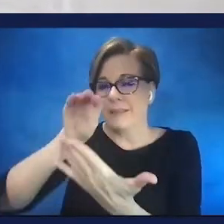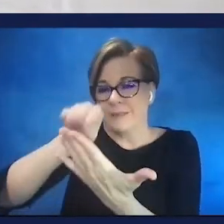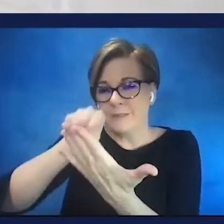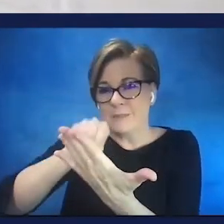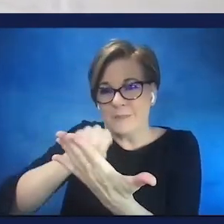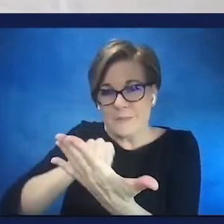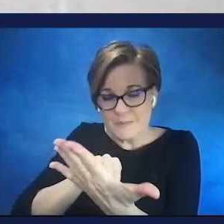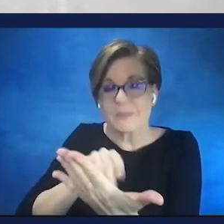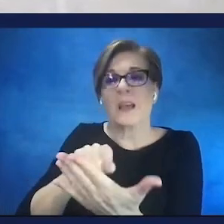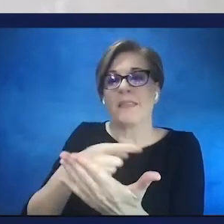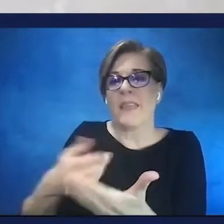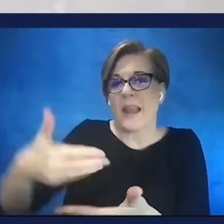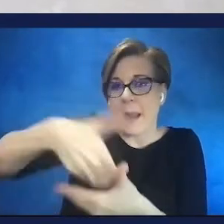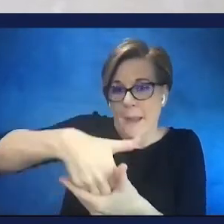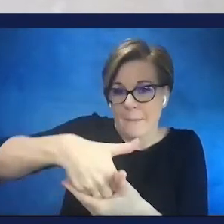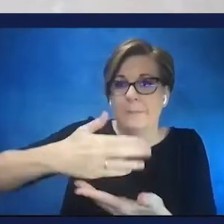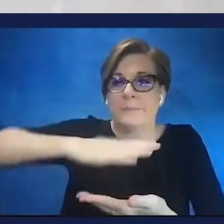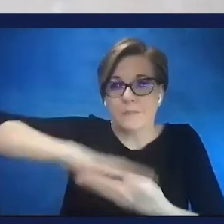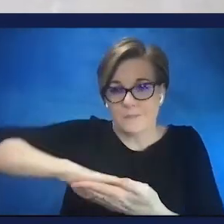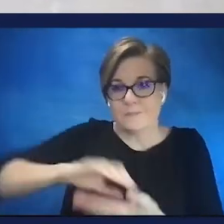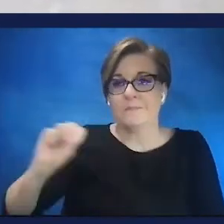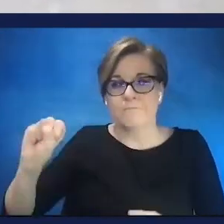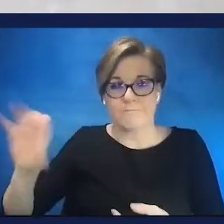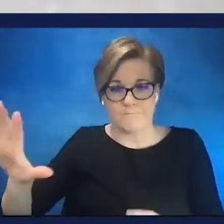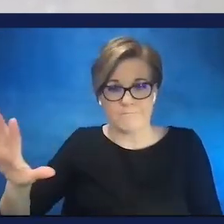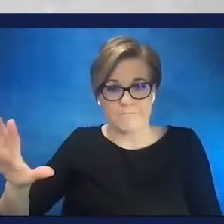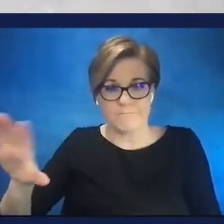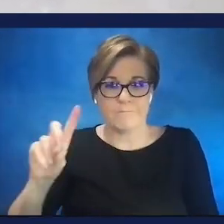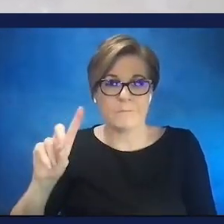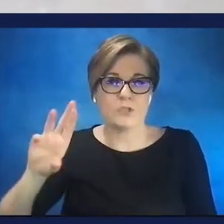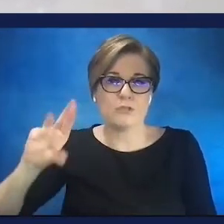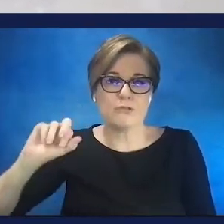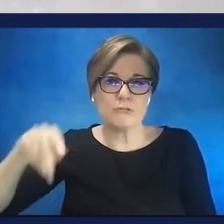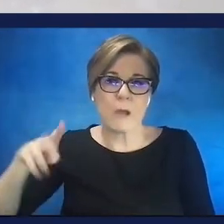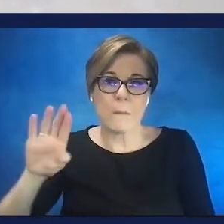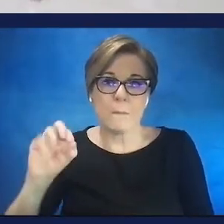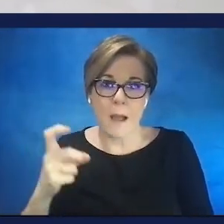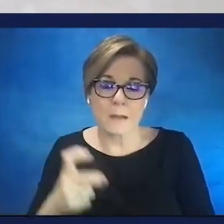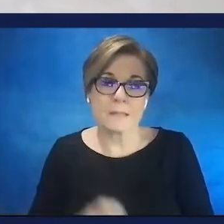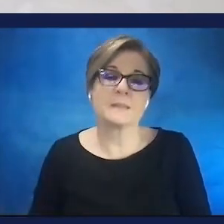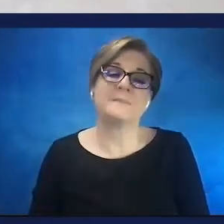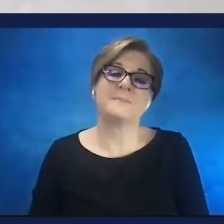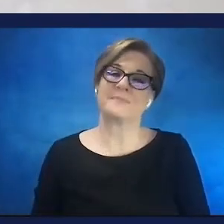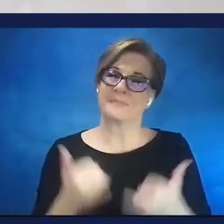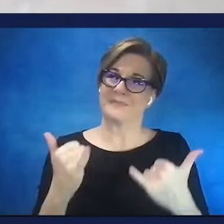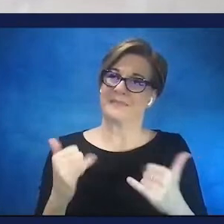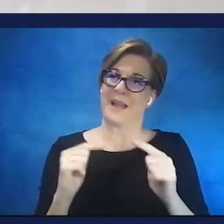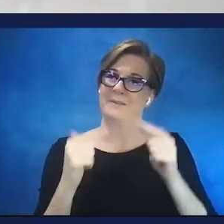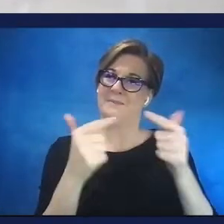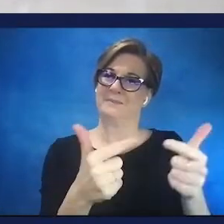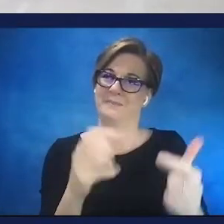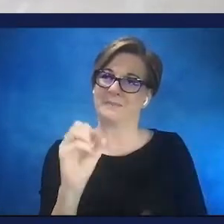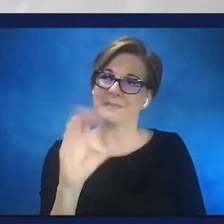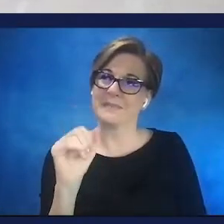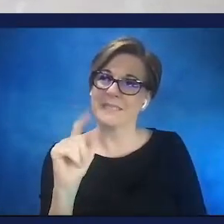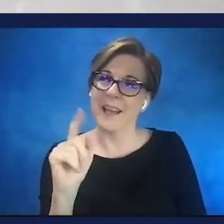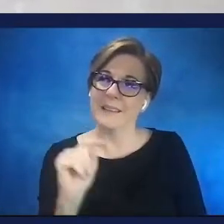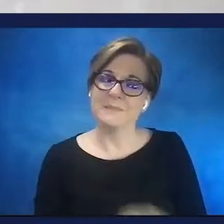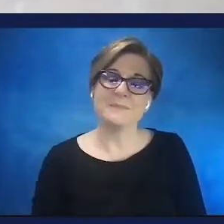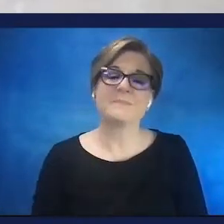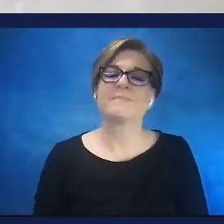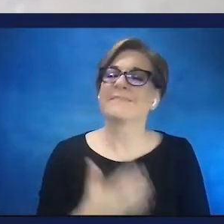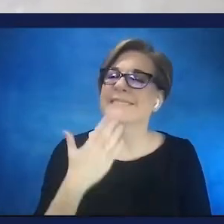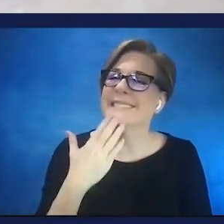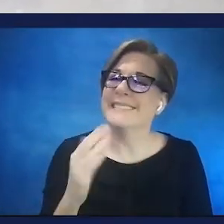to put the ballots envelopes into the vote box. And now I'm going to turn this back over to